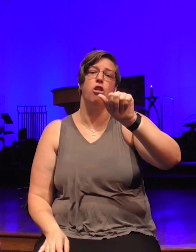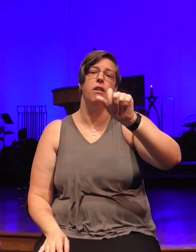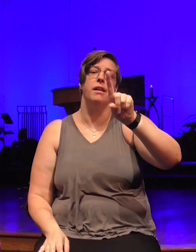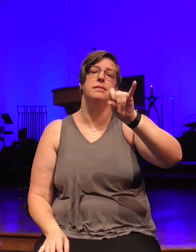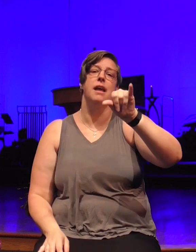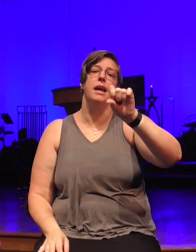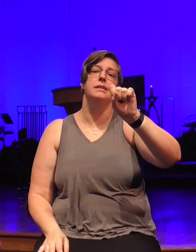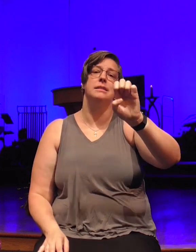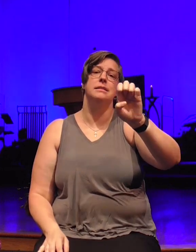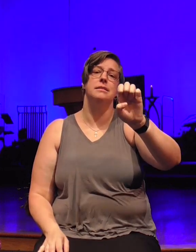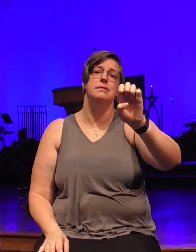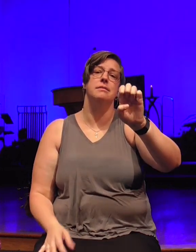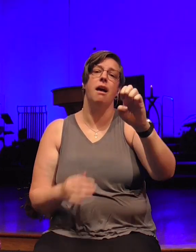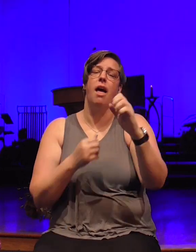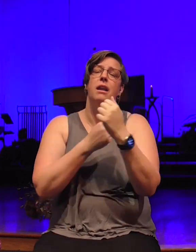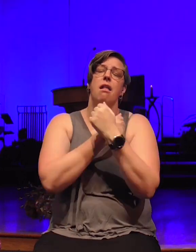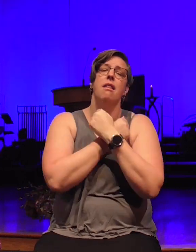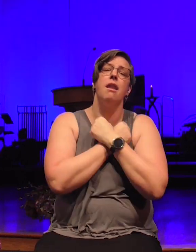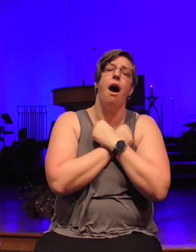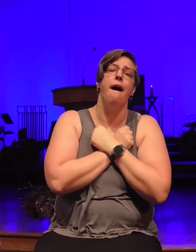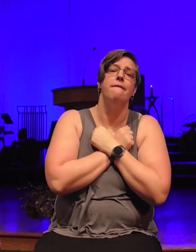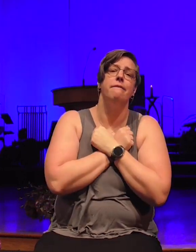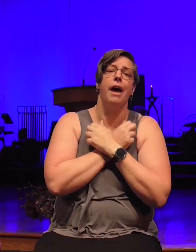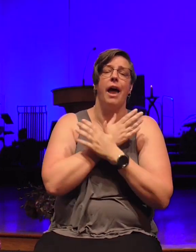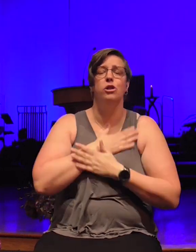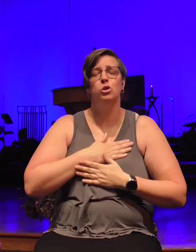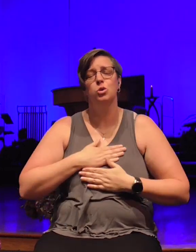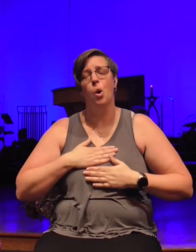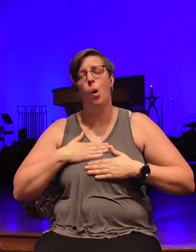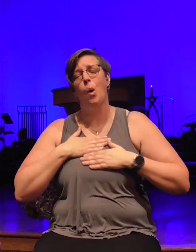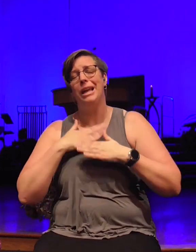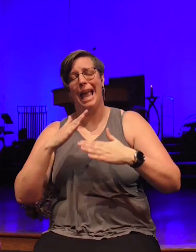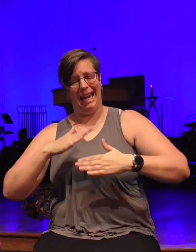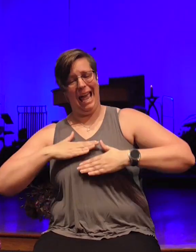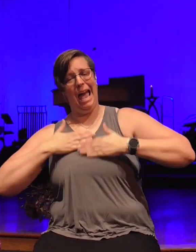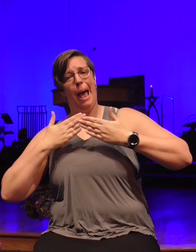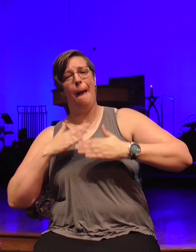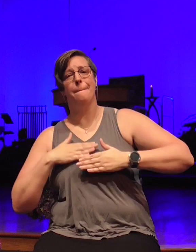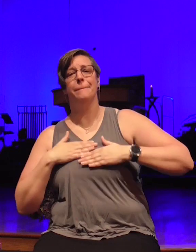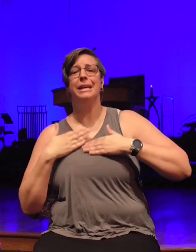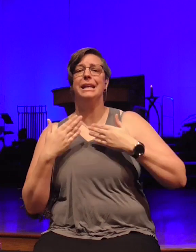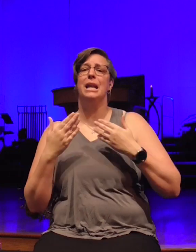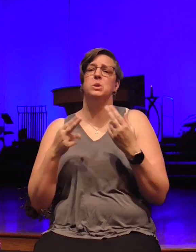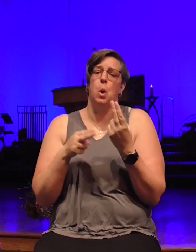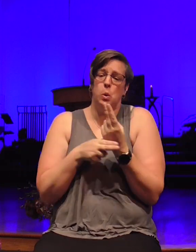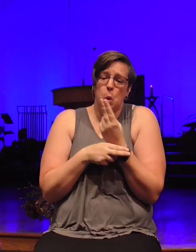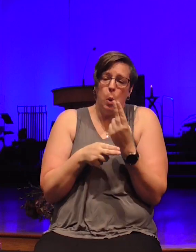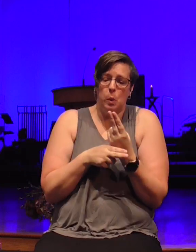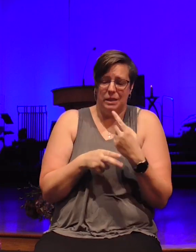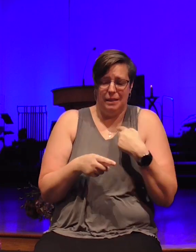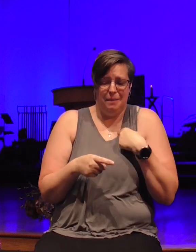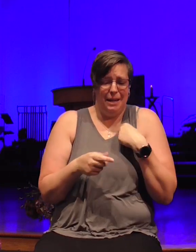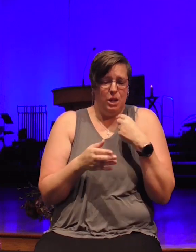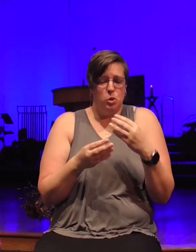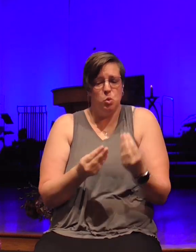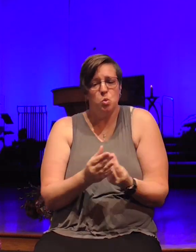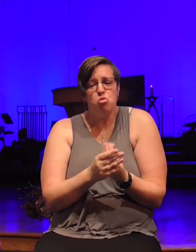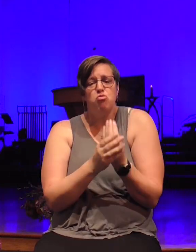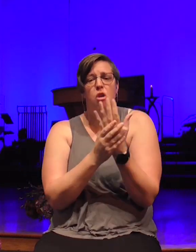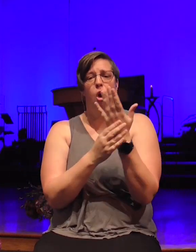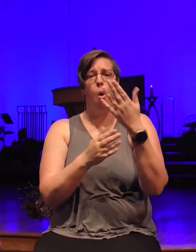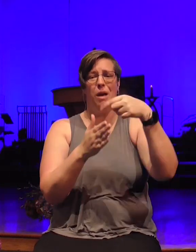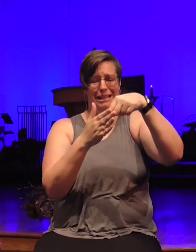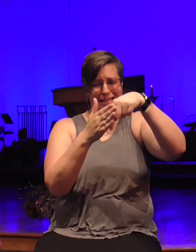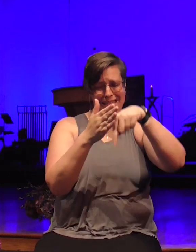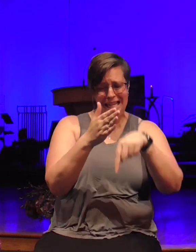love. Use me to create joy and happiness. Use me to grow and deepen into a